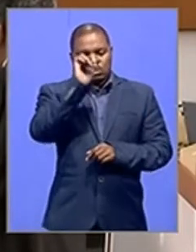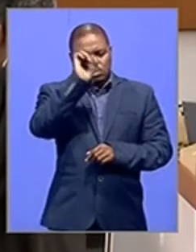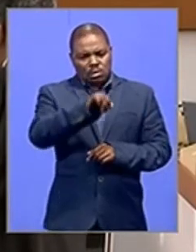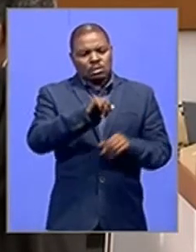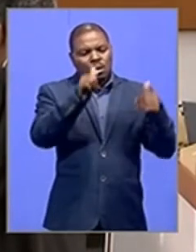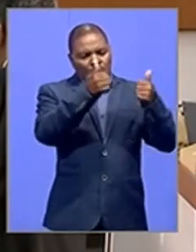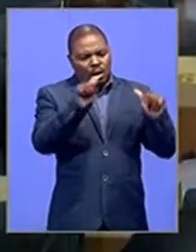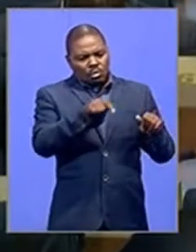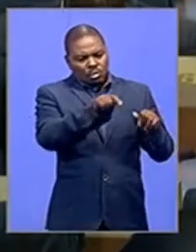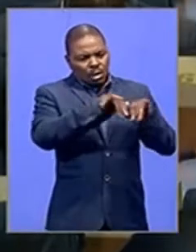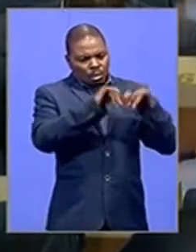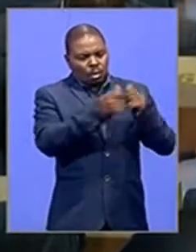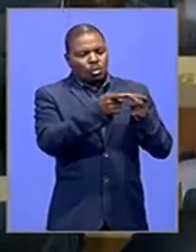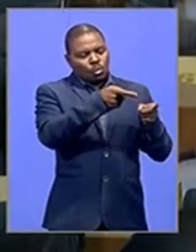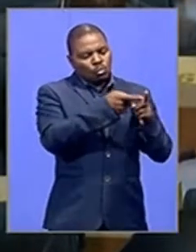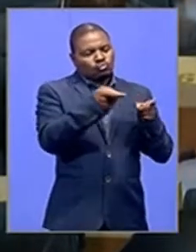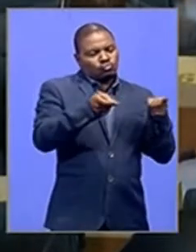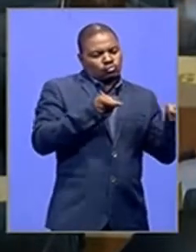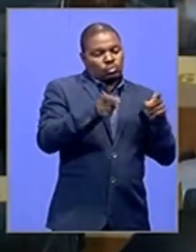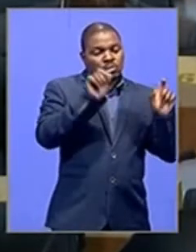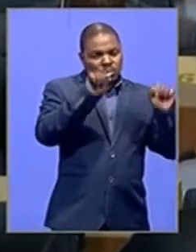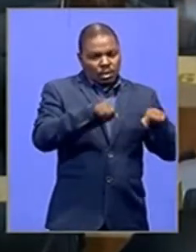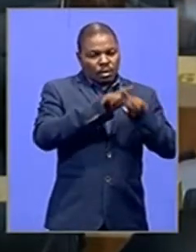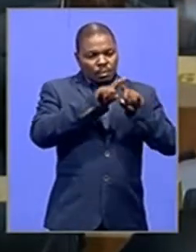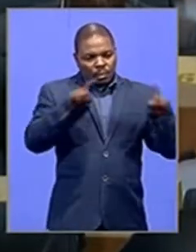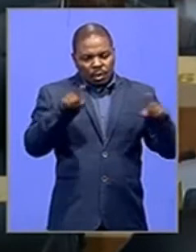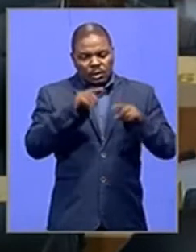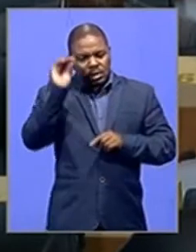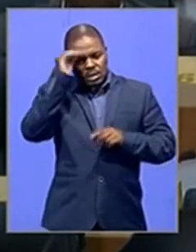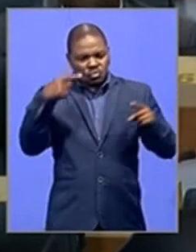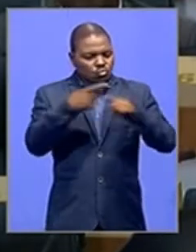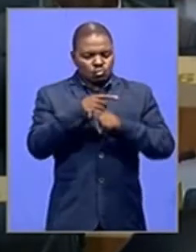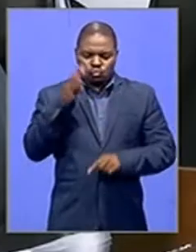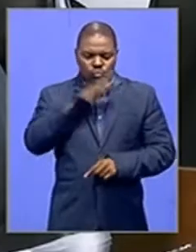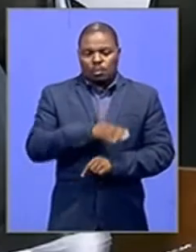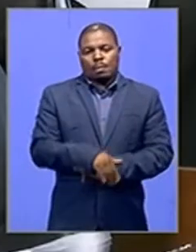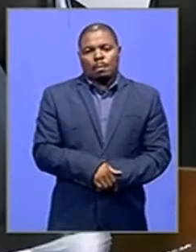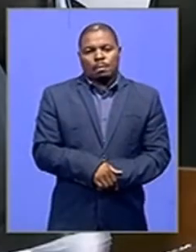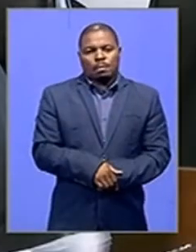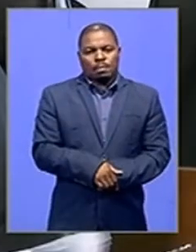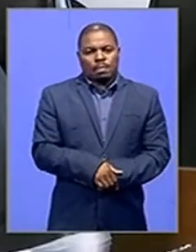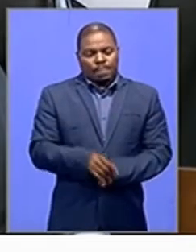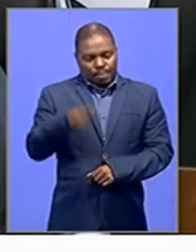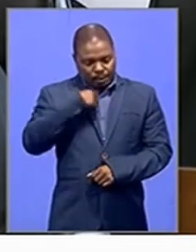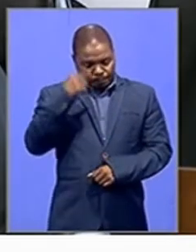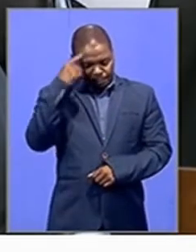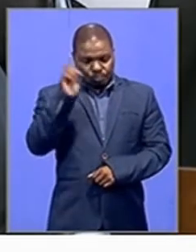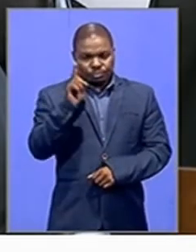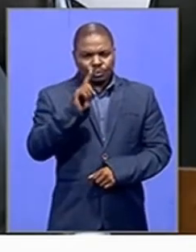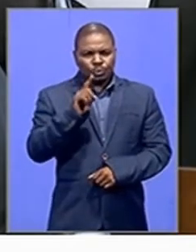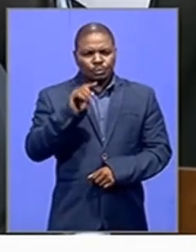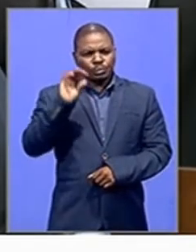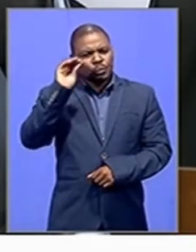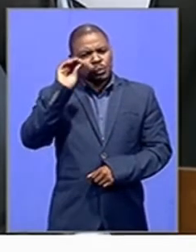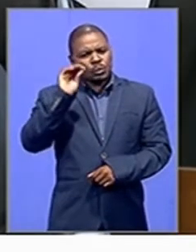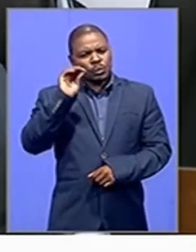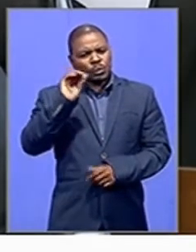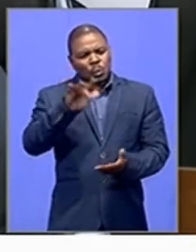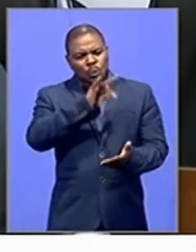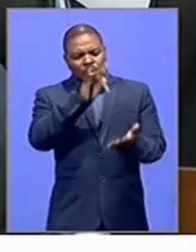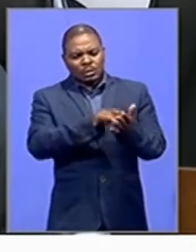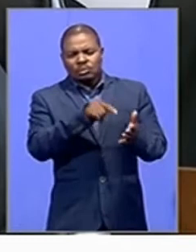diakhaonte tša Molelwane o ganana le gore go bile le thulano ya dikgahlego. I think the context is not correct. Regiments